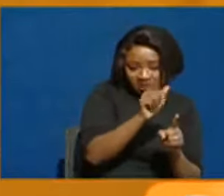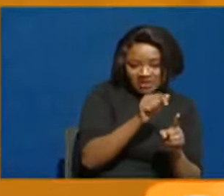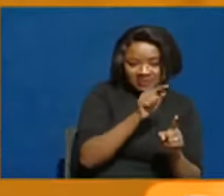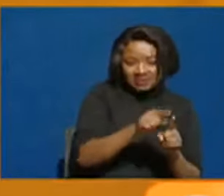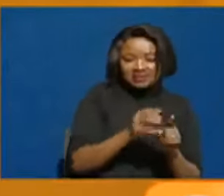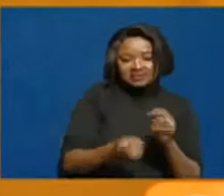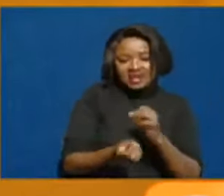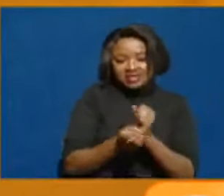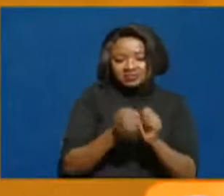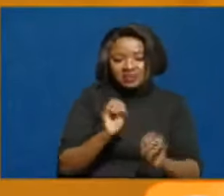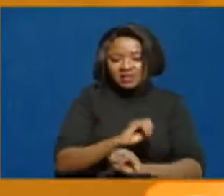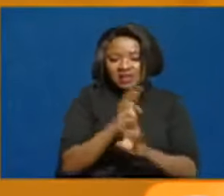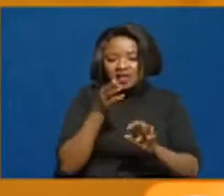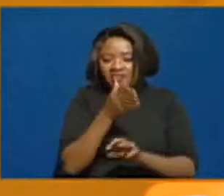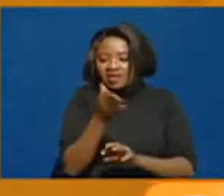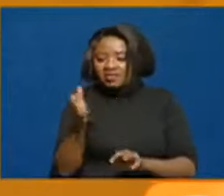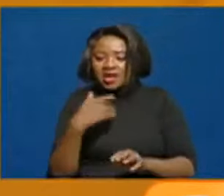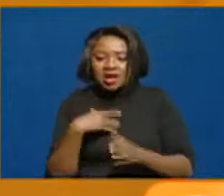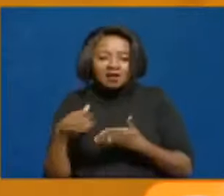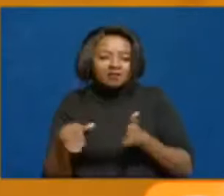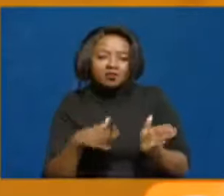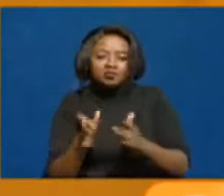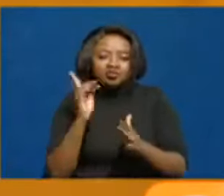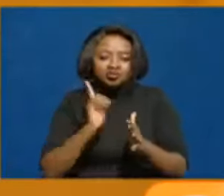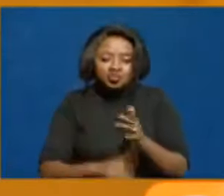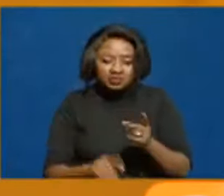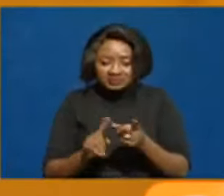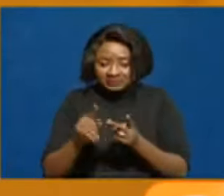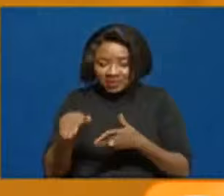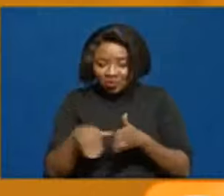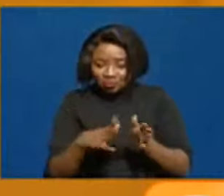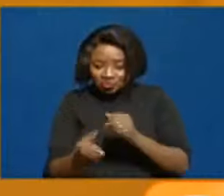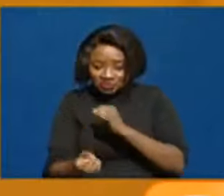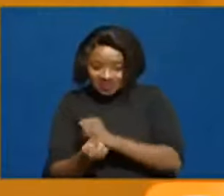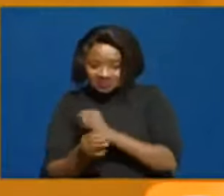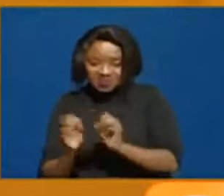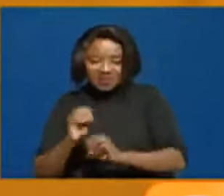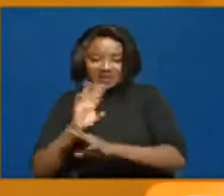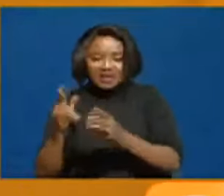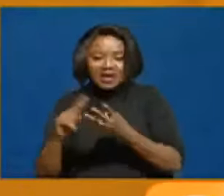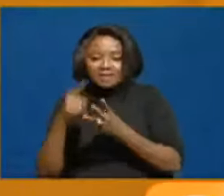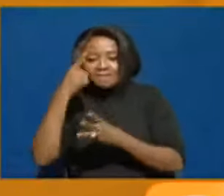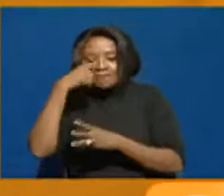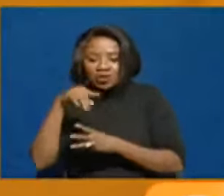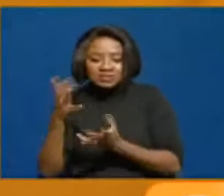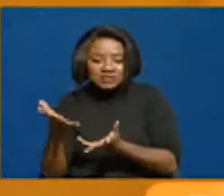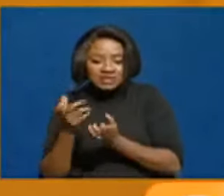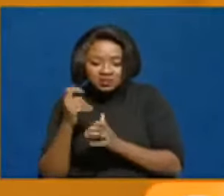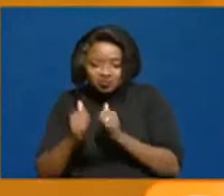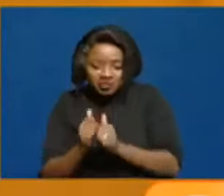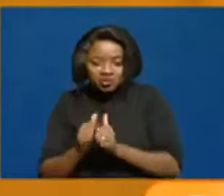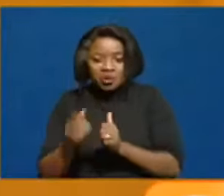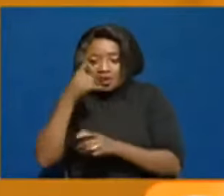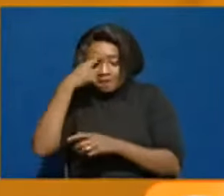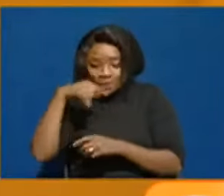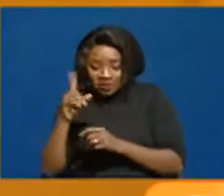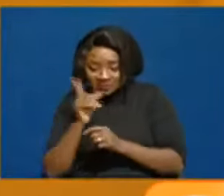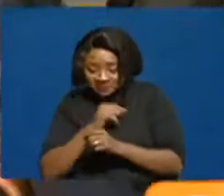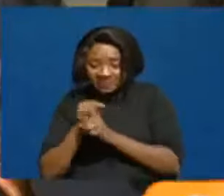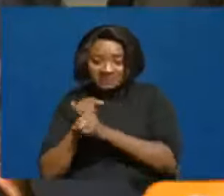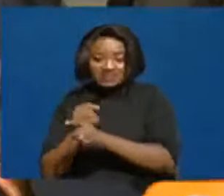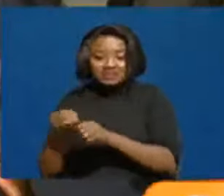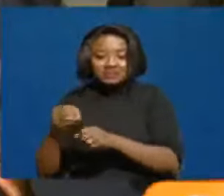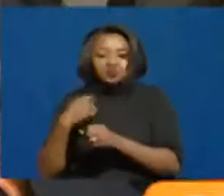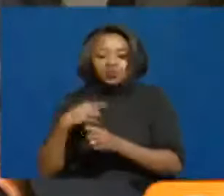what's the opportunity. The opportunity then stipulates policy, and policy then stipulates the investments that can be able to drip in into the